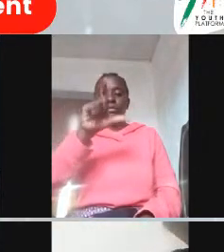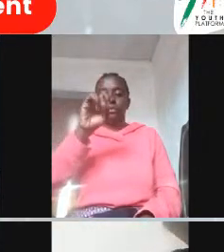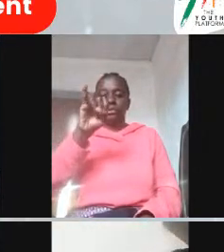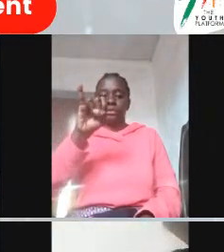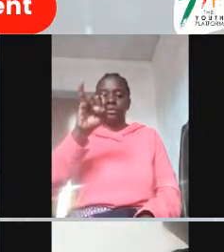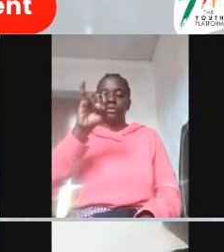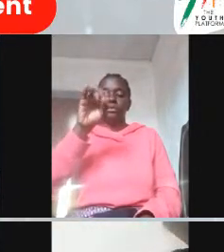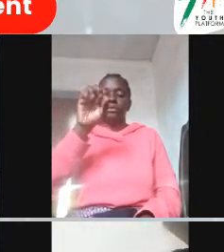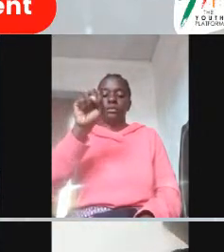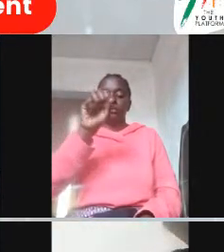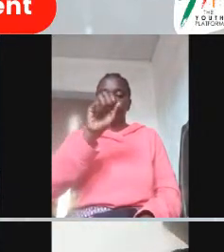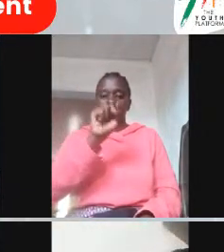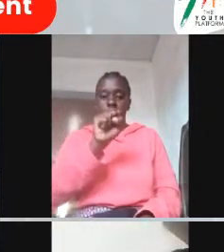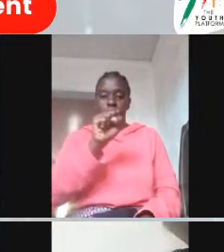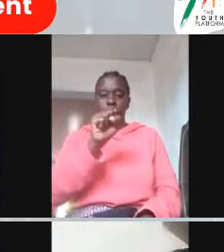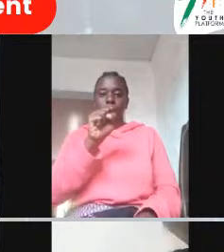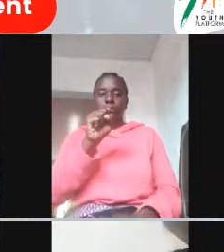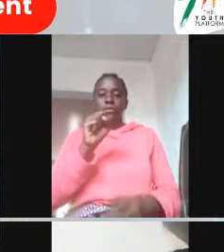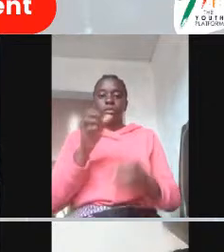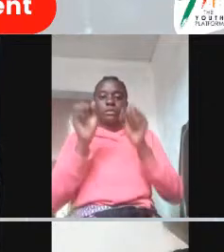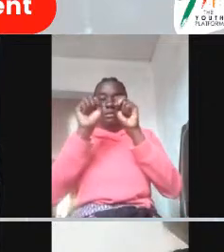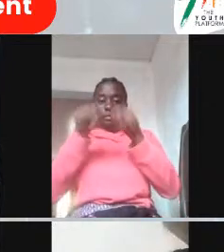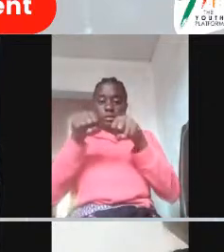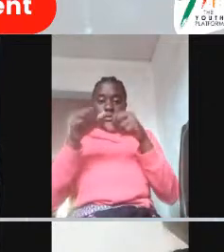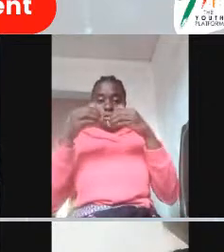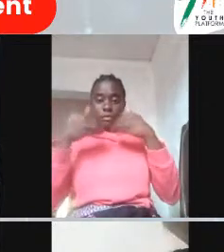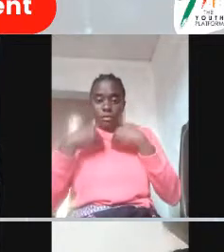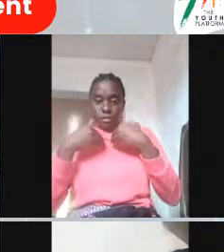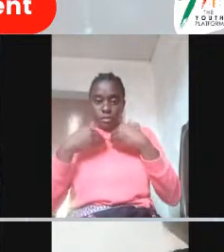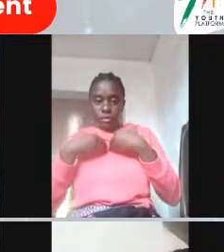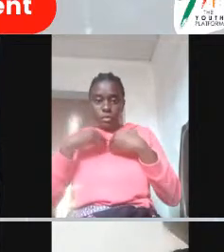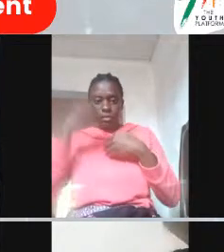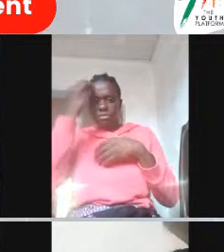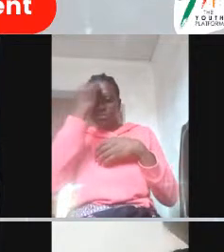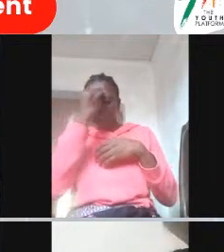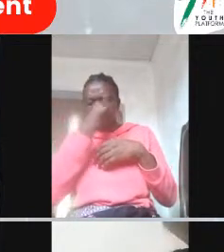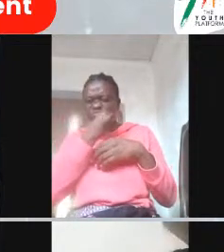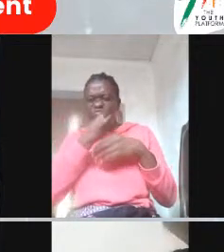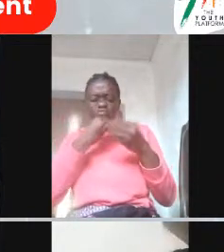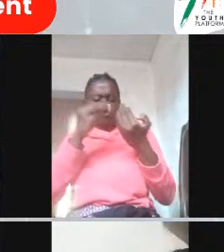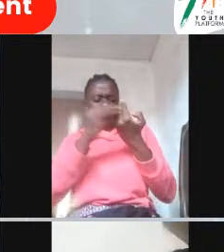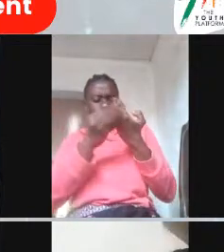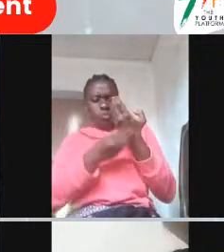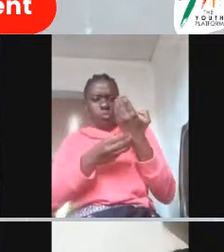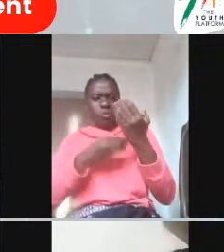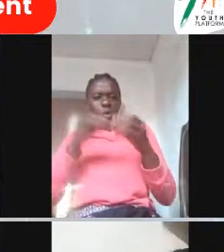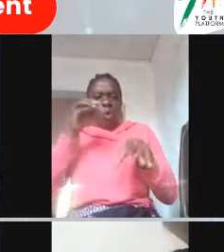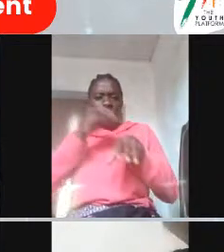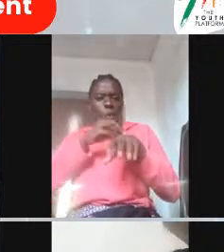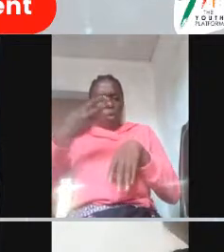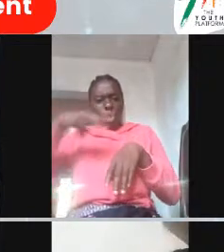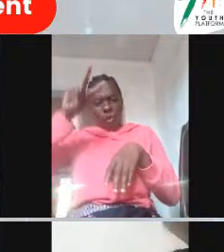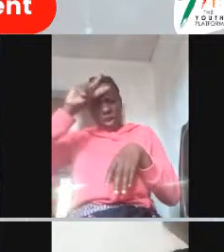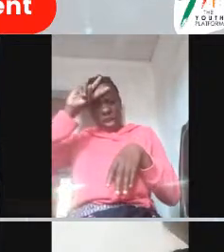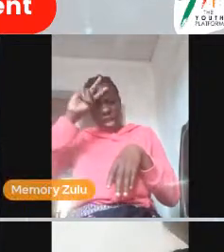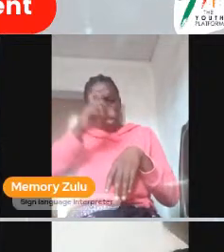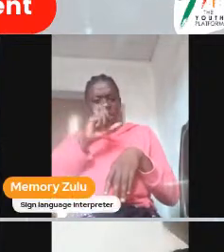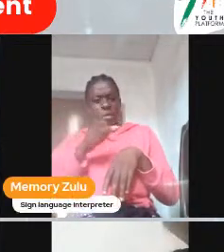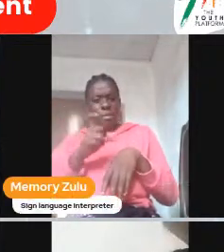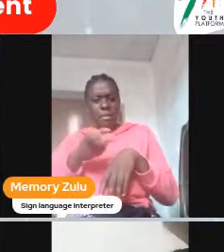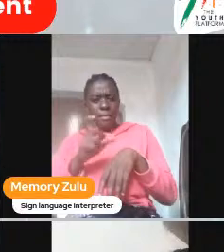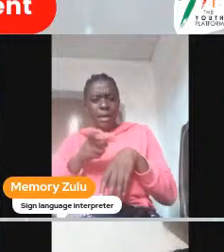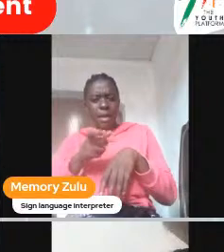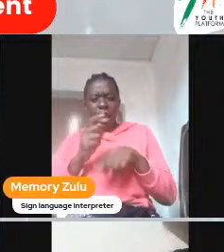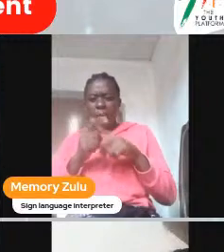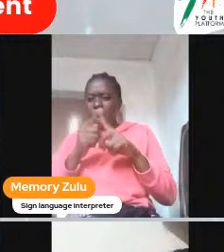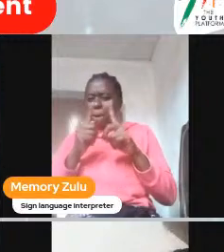in the tertiary stage. And this period can even take 10 to 30 years for one to manifest. And mostly when they come in,